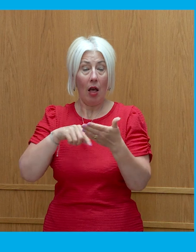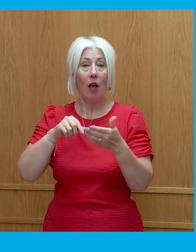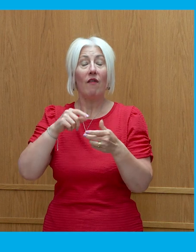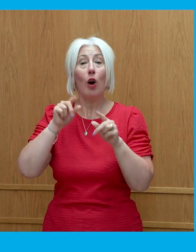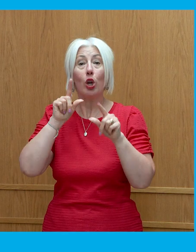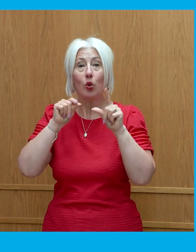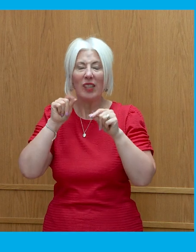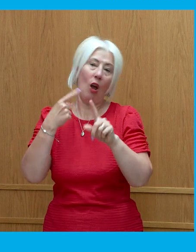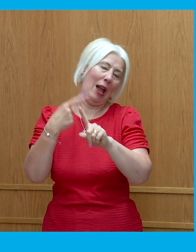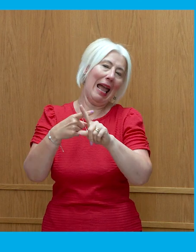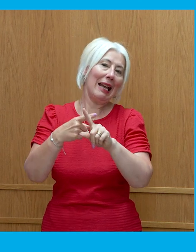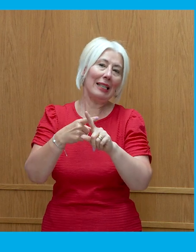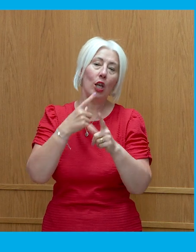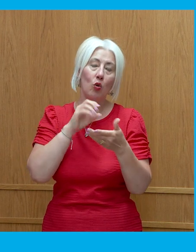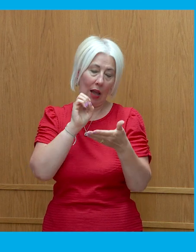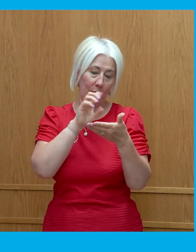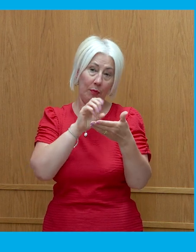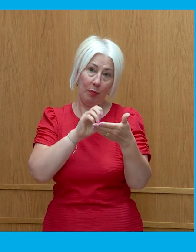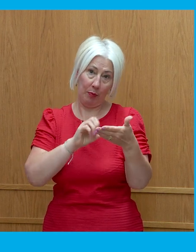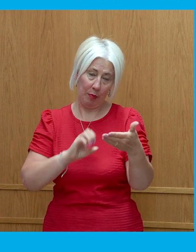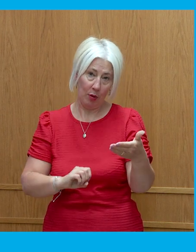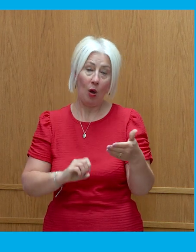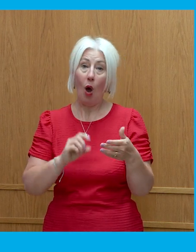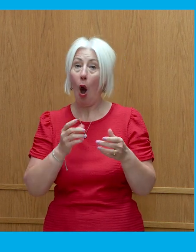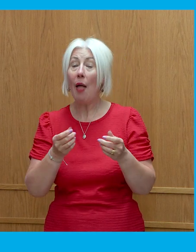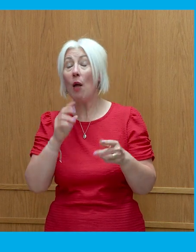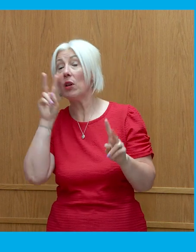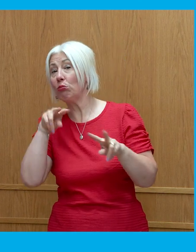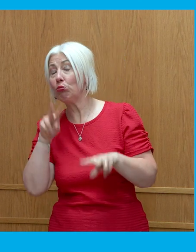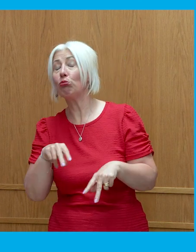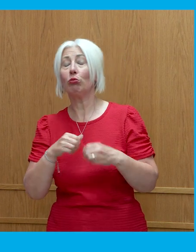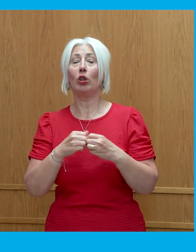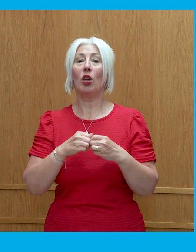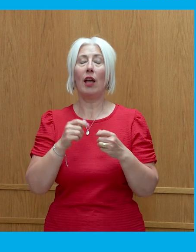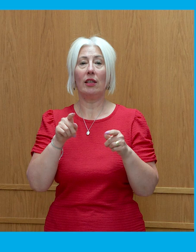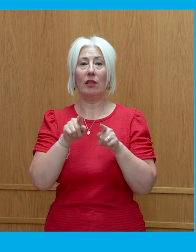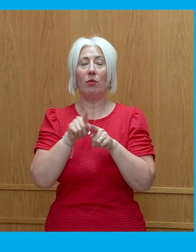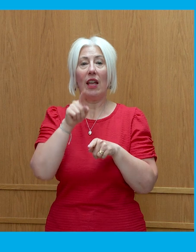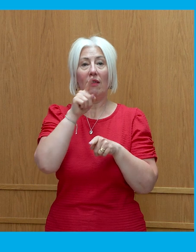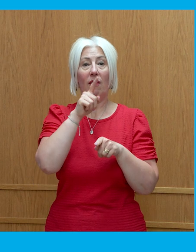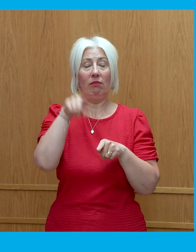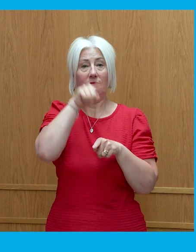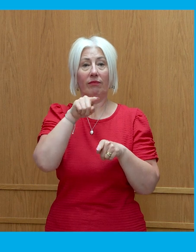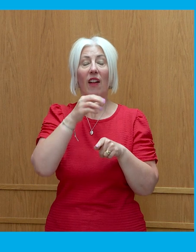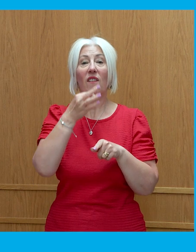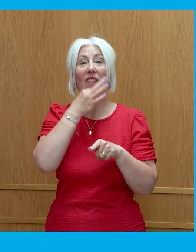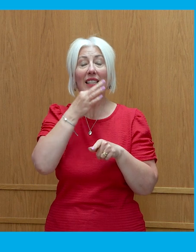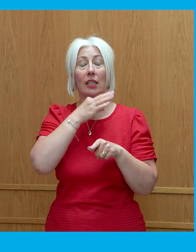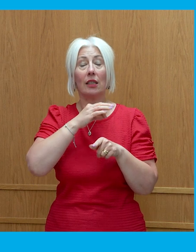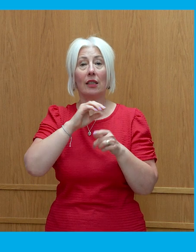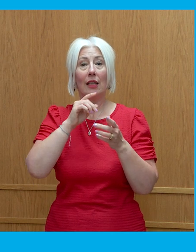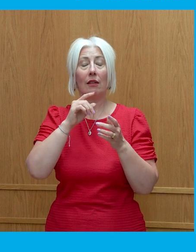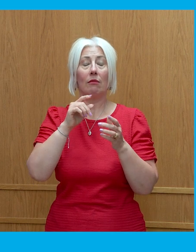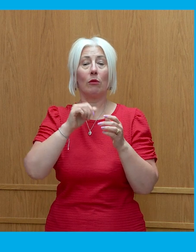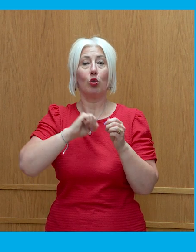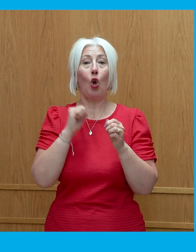handle or X is @ScottParl. And on Instagram, we are @ScottParl. So